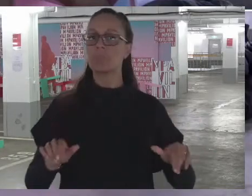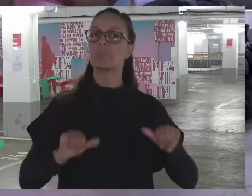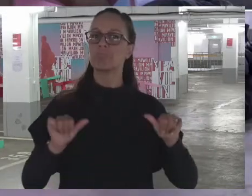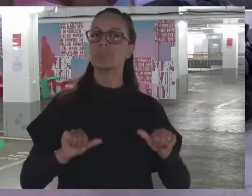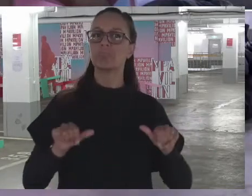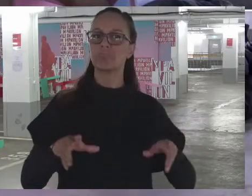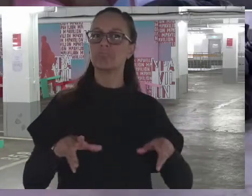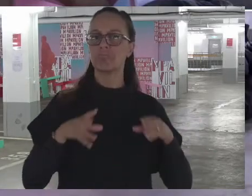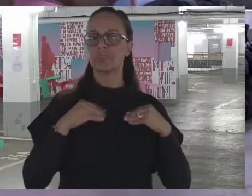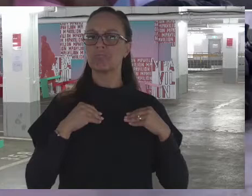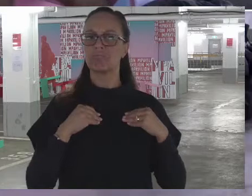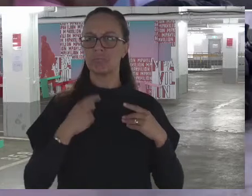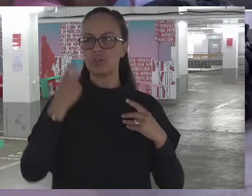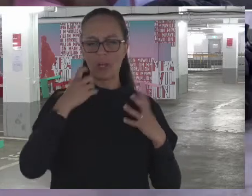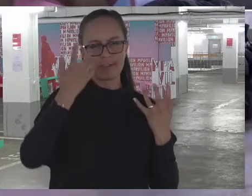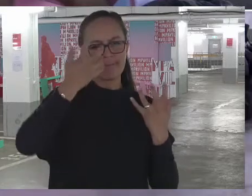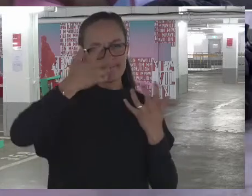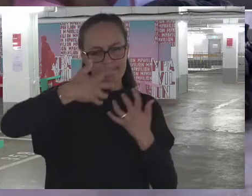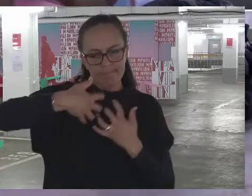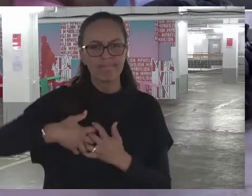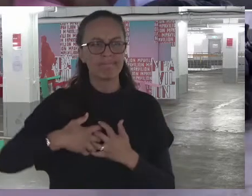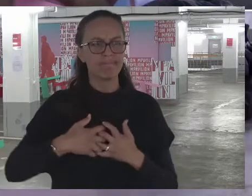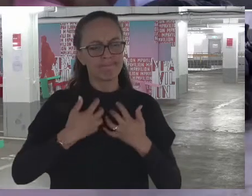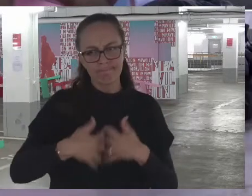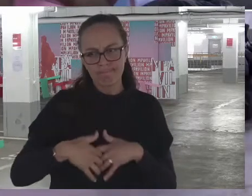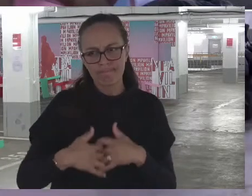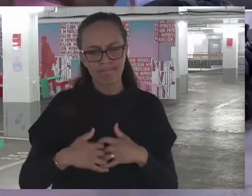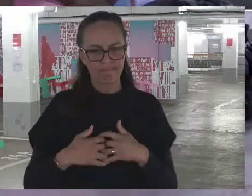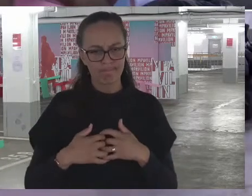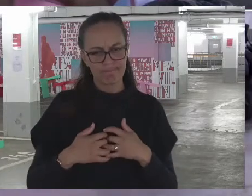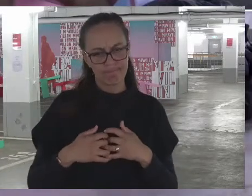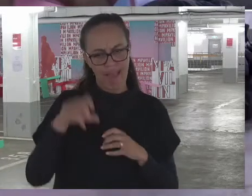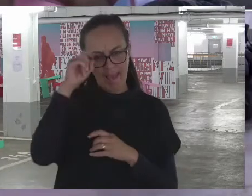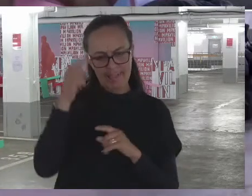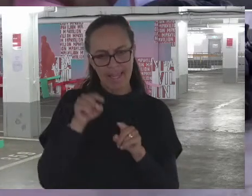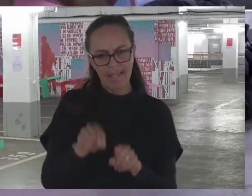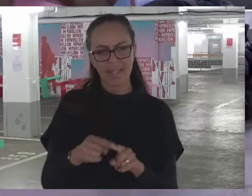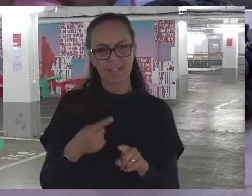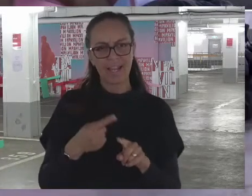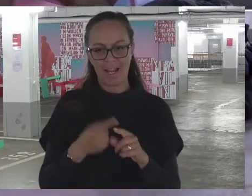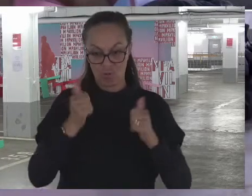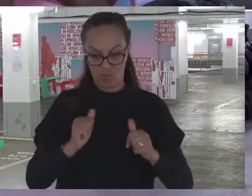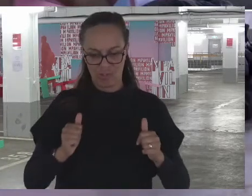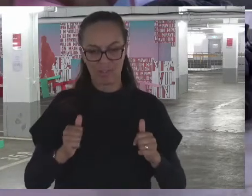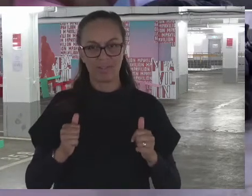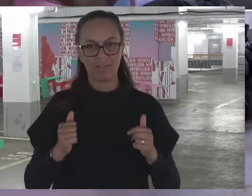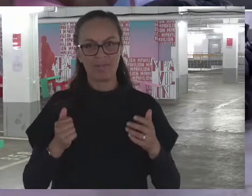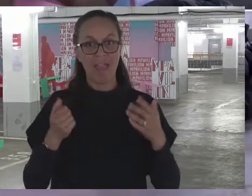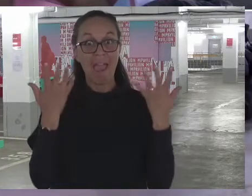and using our hands and our bodies to do that, I think. So